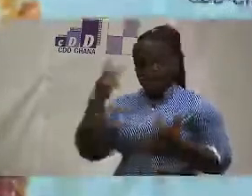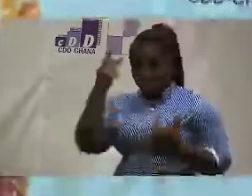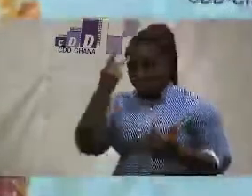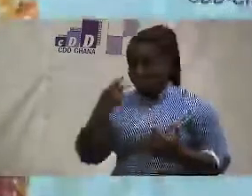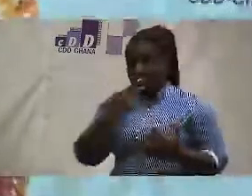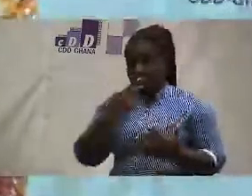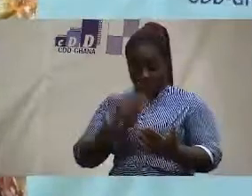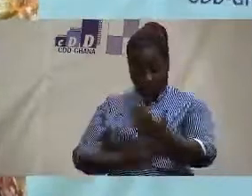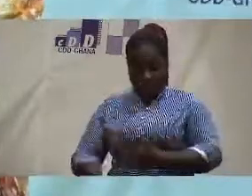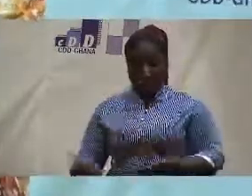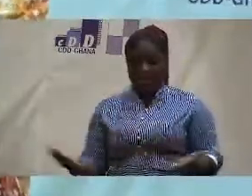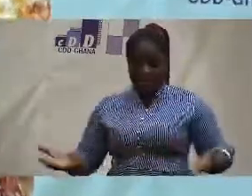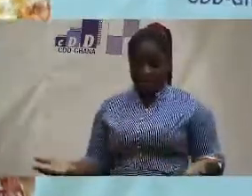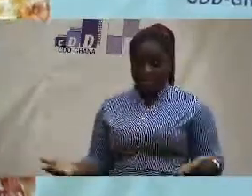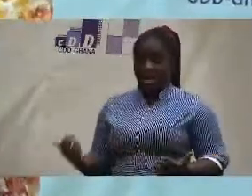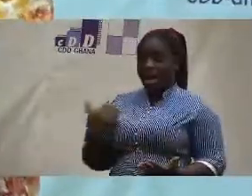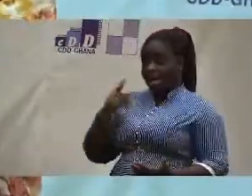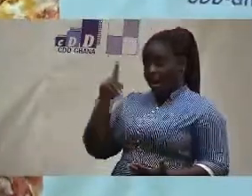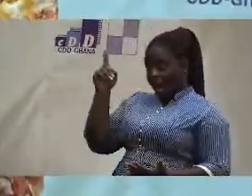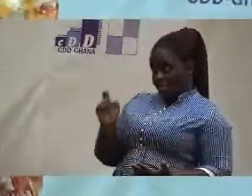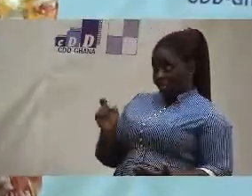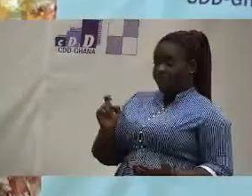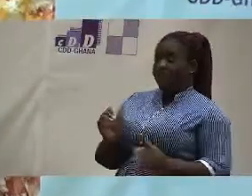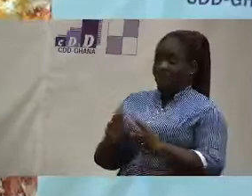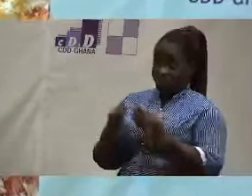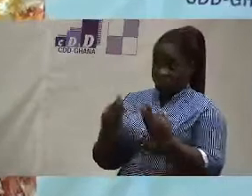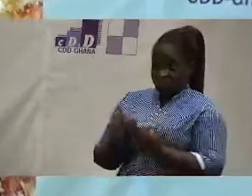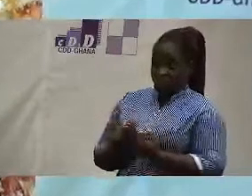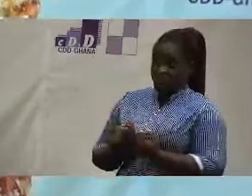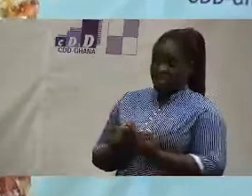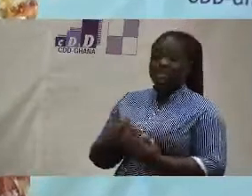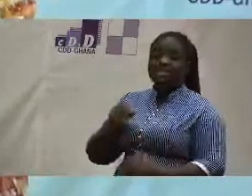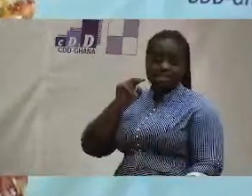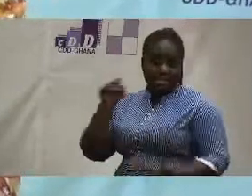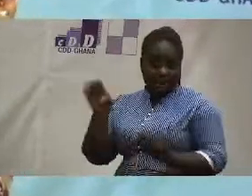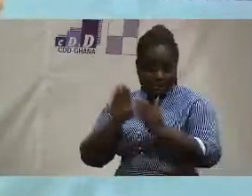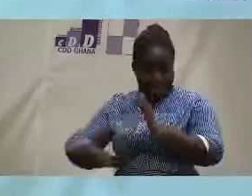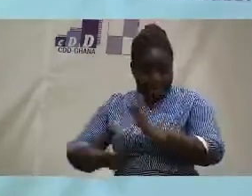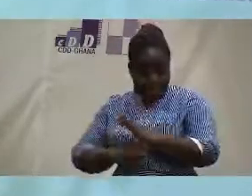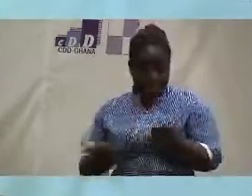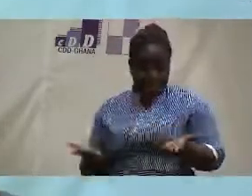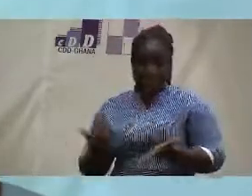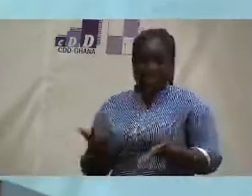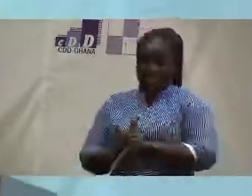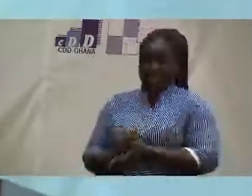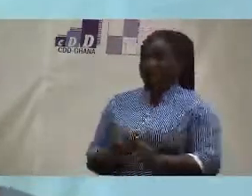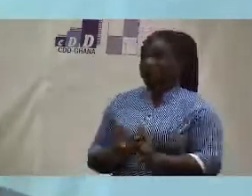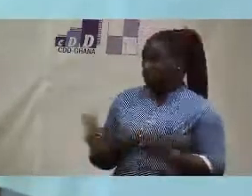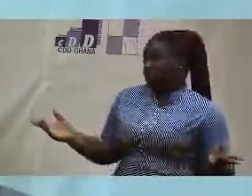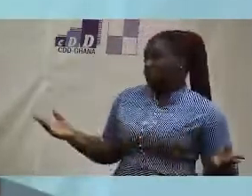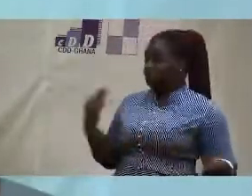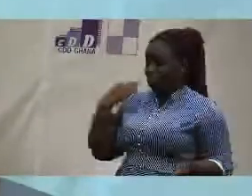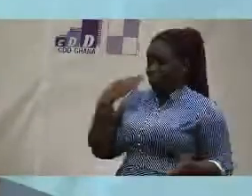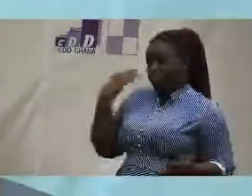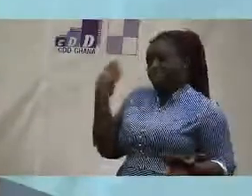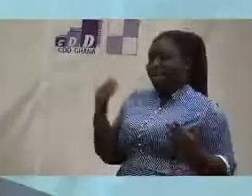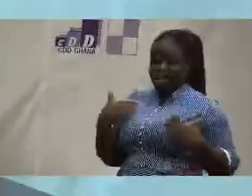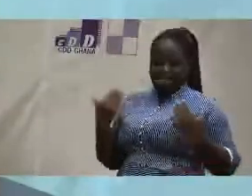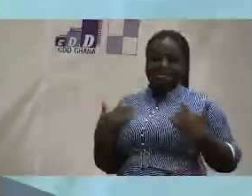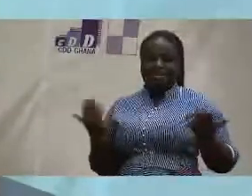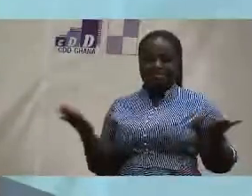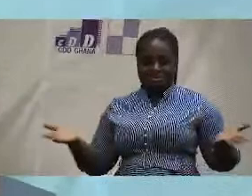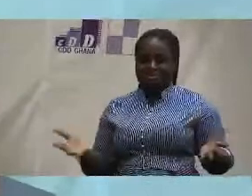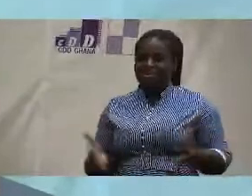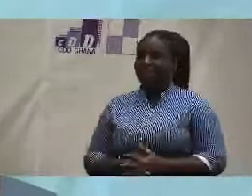were born in Ghana and half of my family based here in Ghana as well. So it's home for me, and I'm happy to be